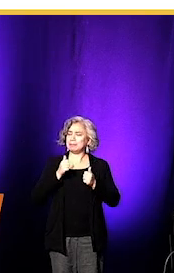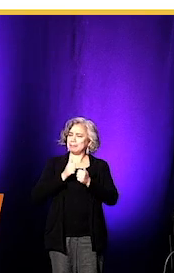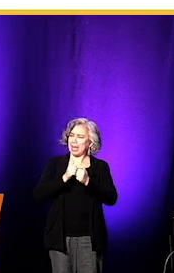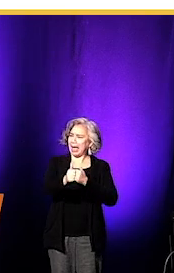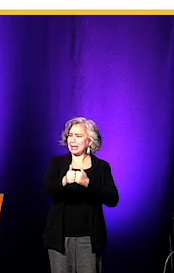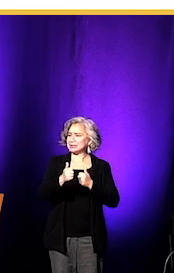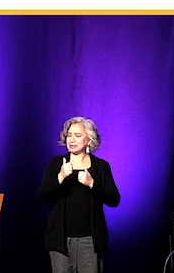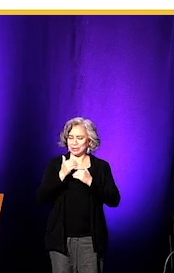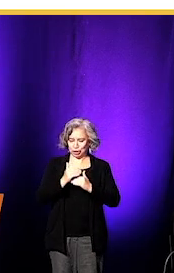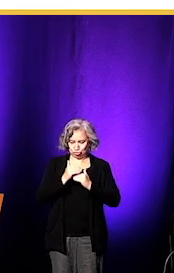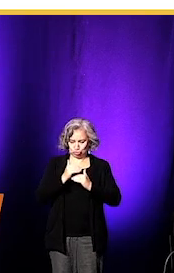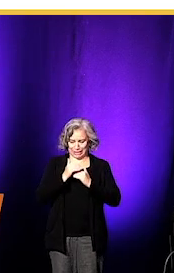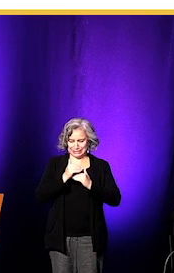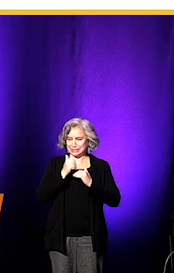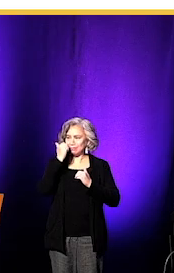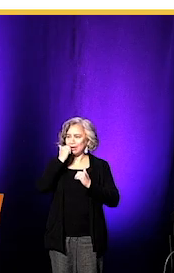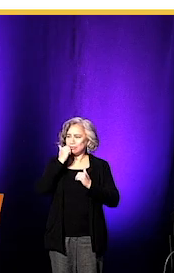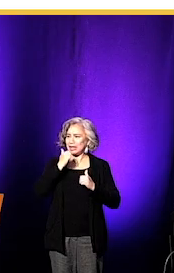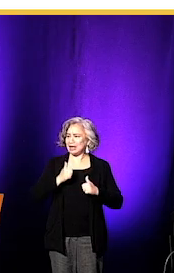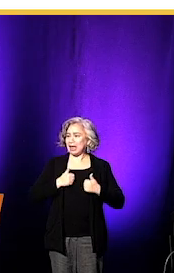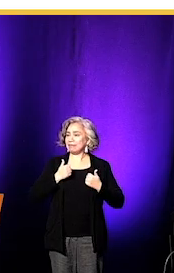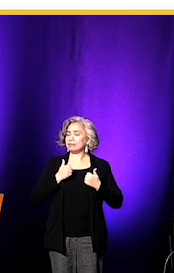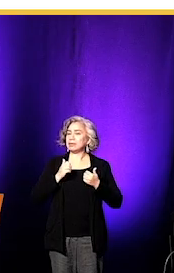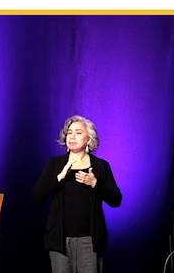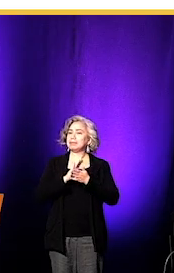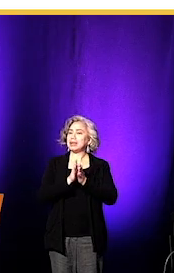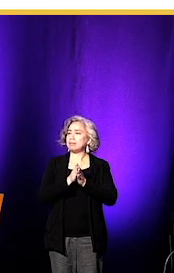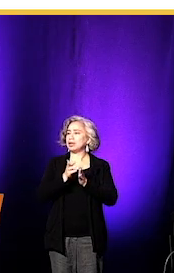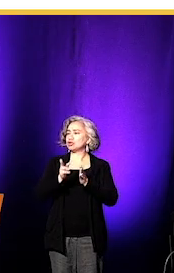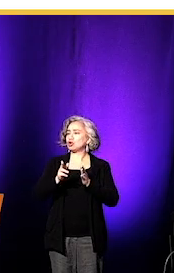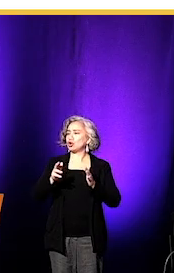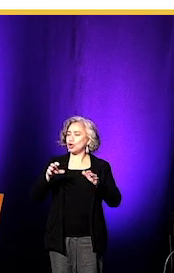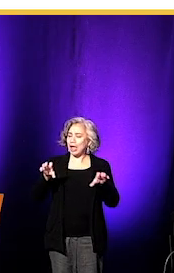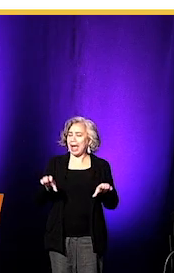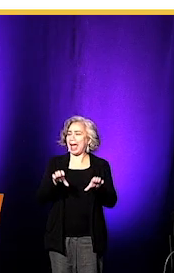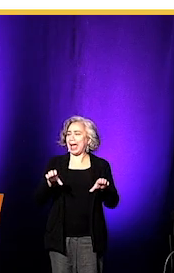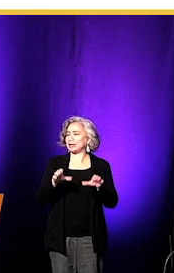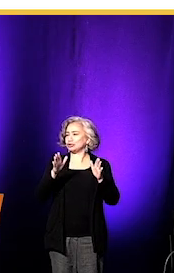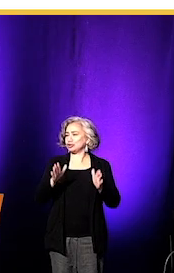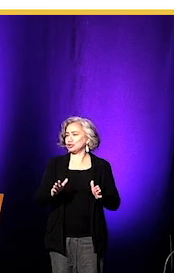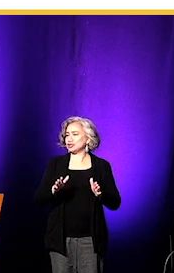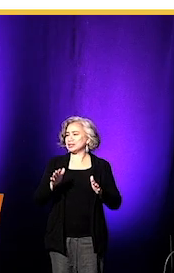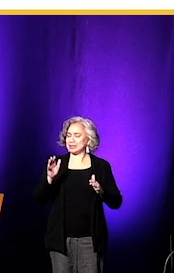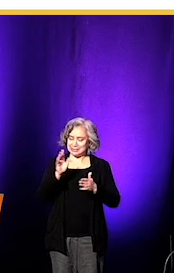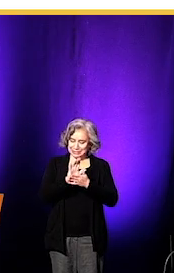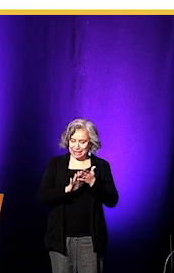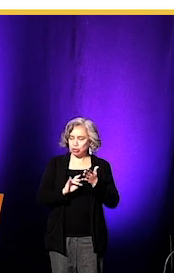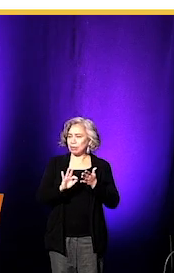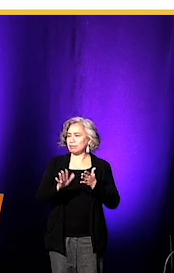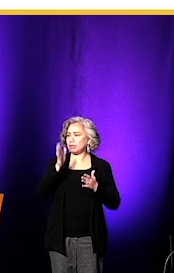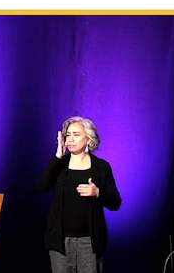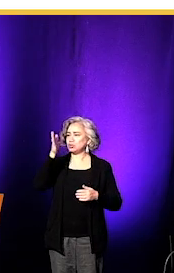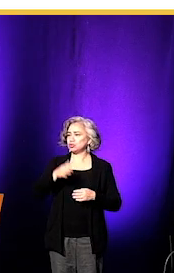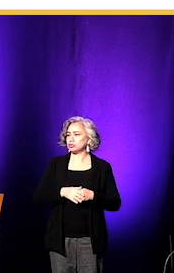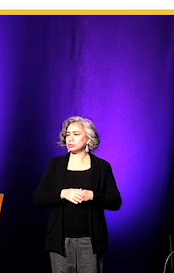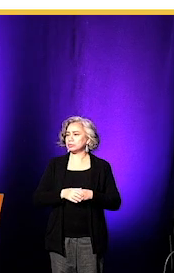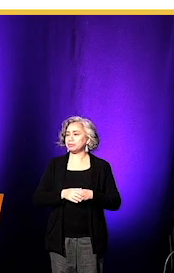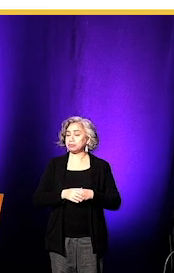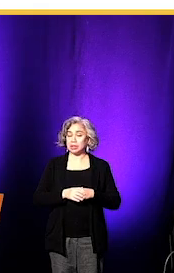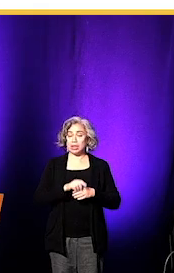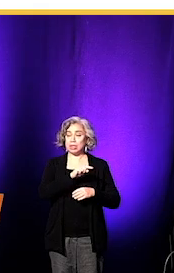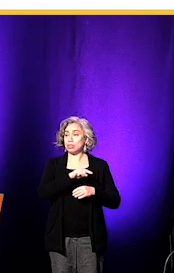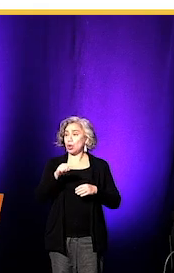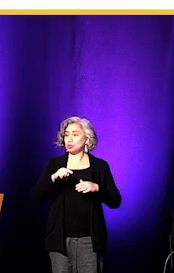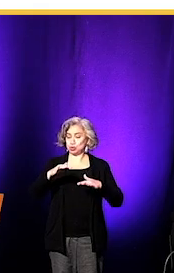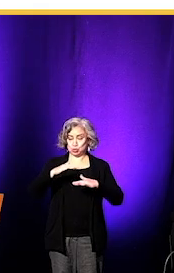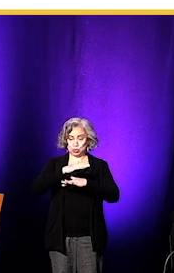to become historical actors, designers of their own futures. In these two parallel learning spaces,